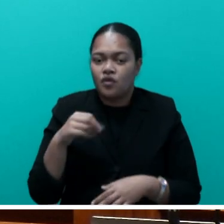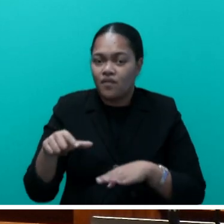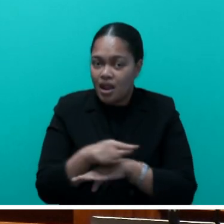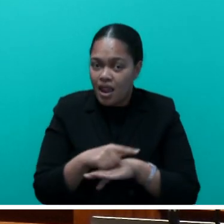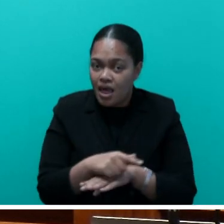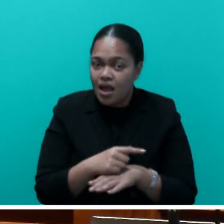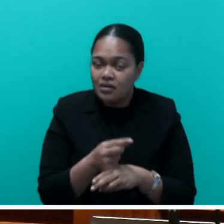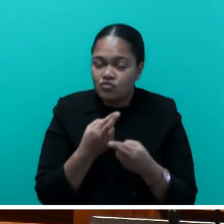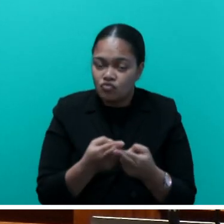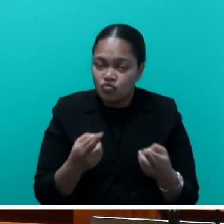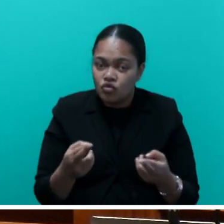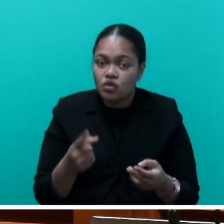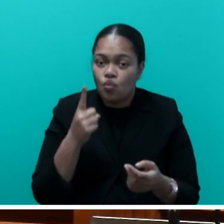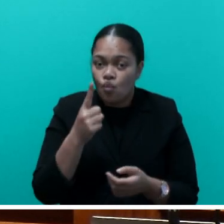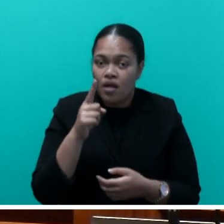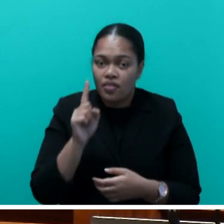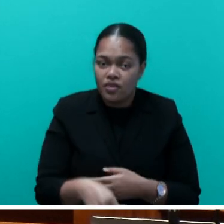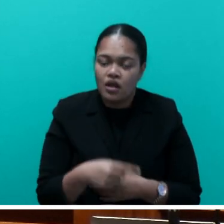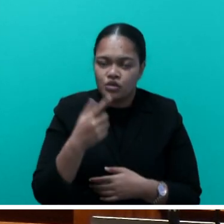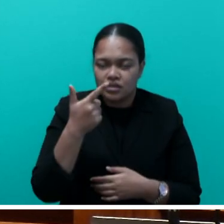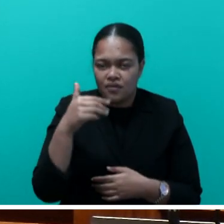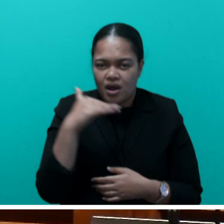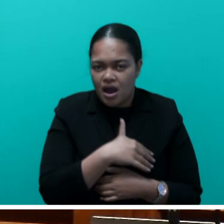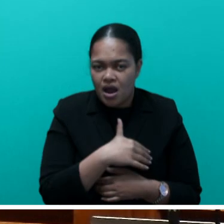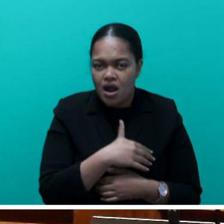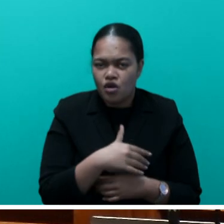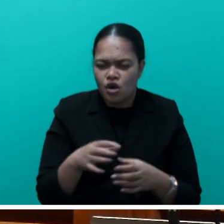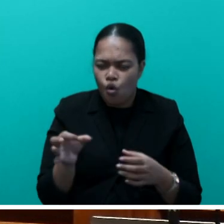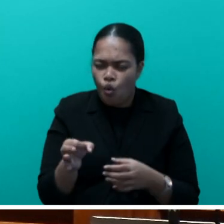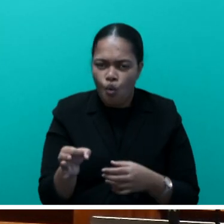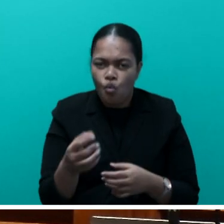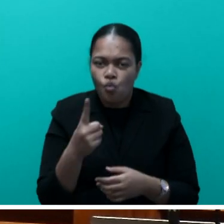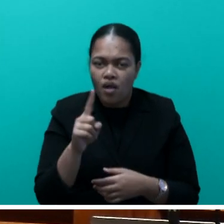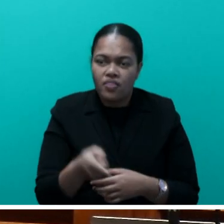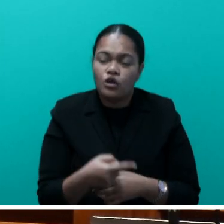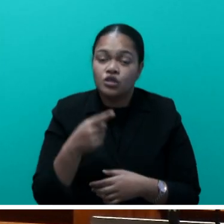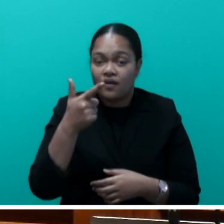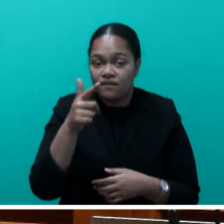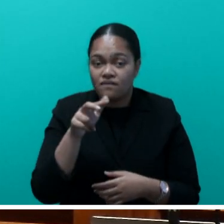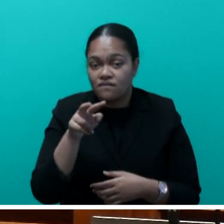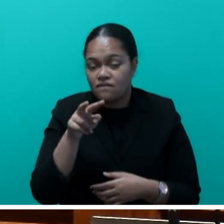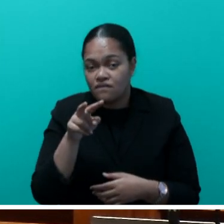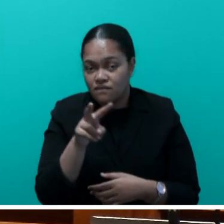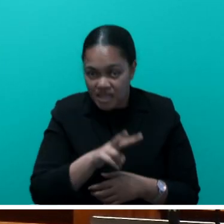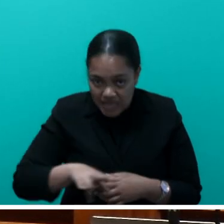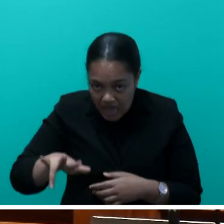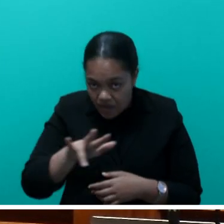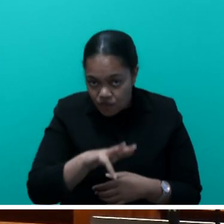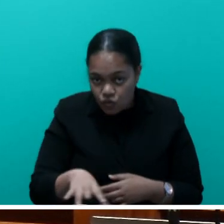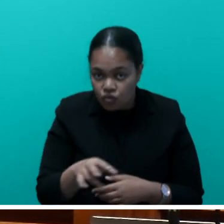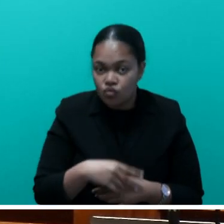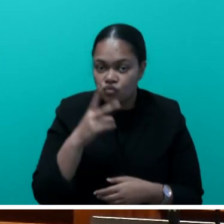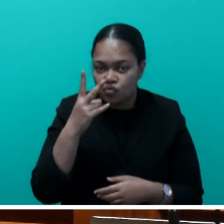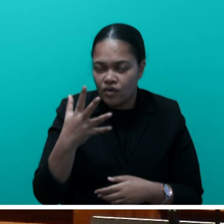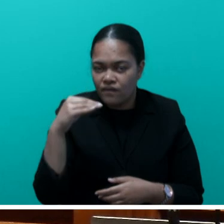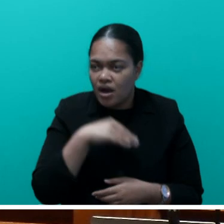provide around 1,700 boreholes across the country, 1,000 in Viti Levu, 500 in Vanua Levu, 200 in our maritime